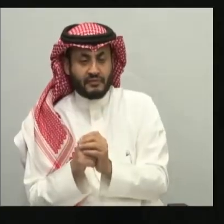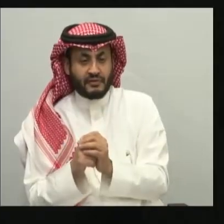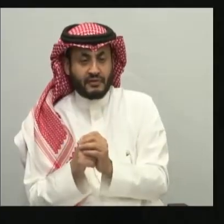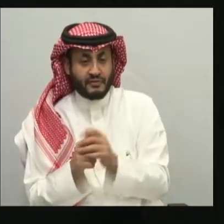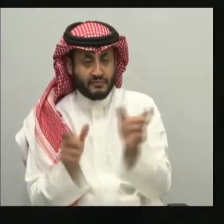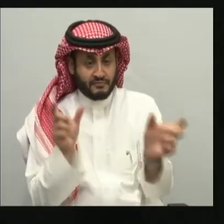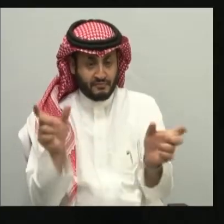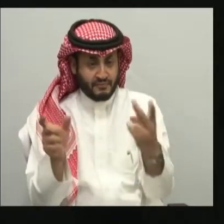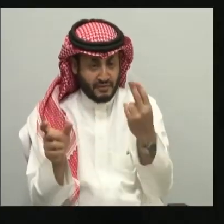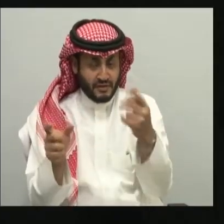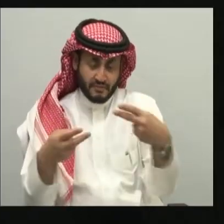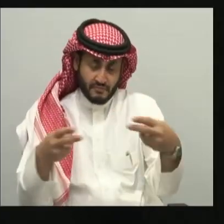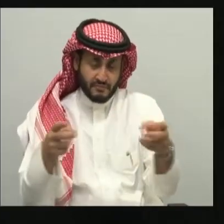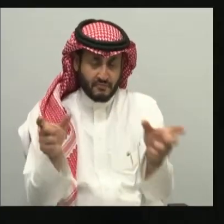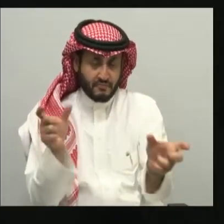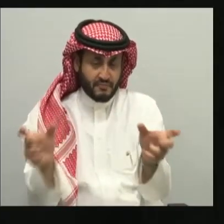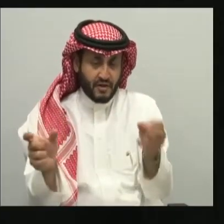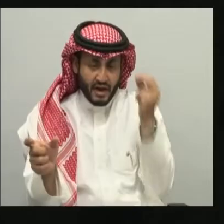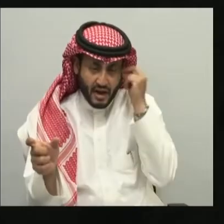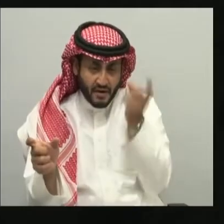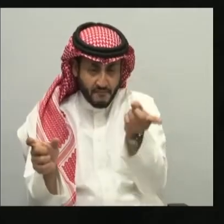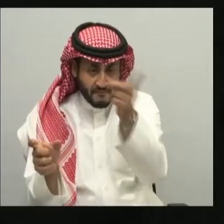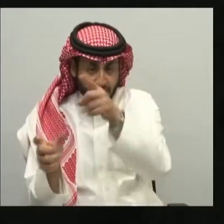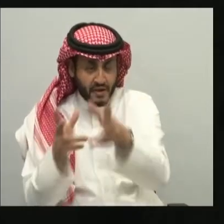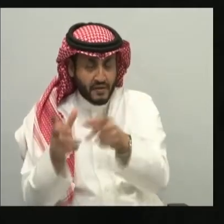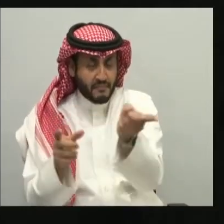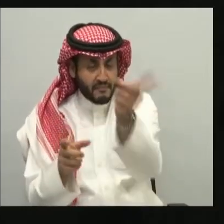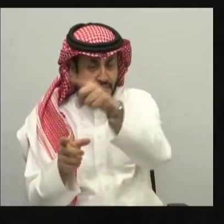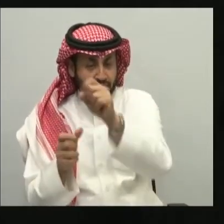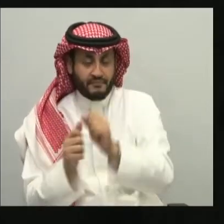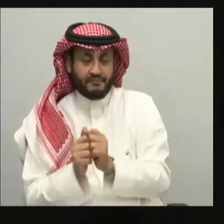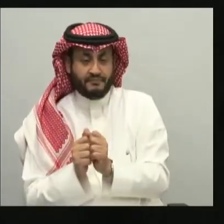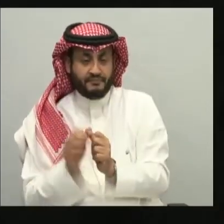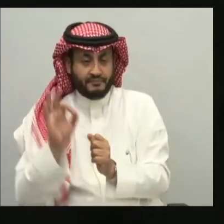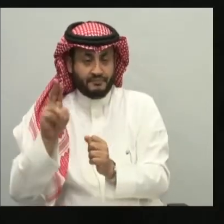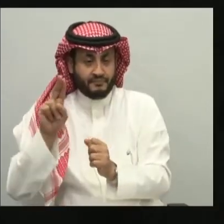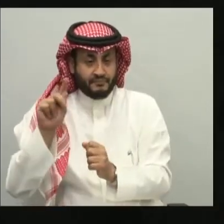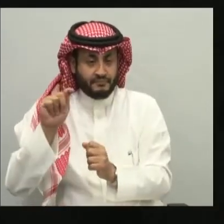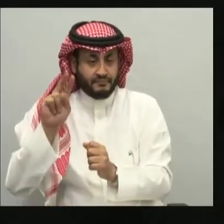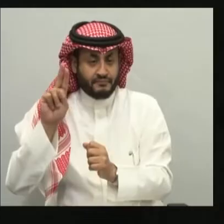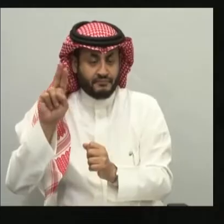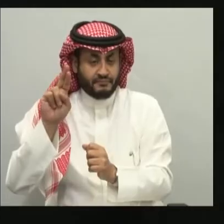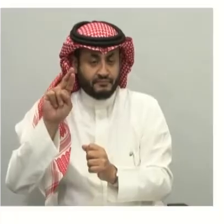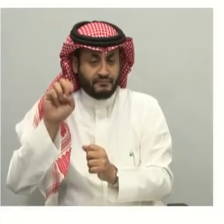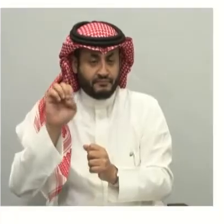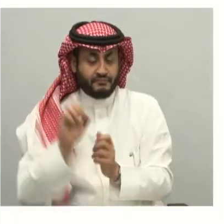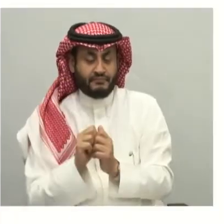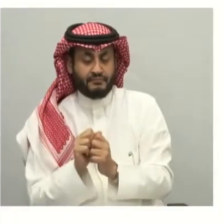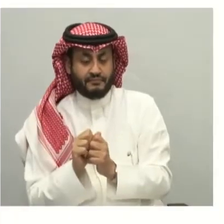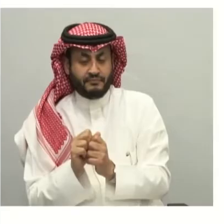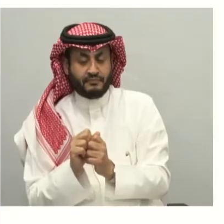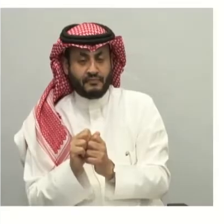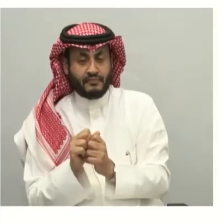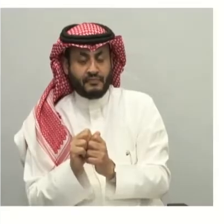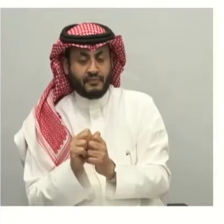and also we can use time expressions to talk about things that will happen in the future.